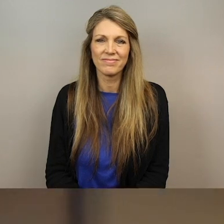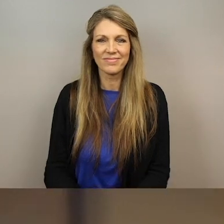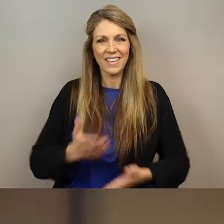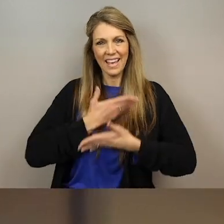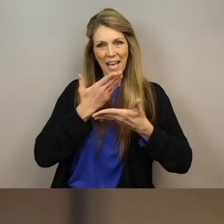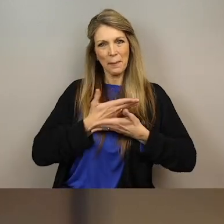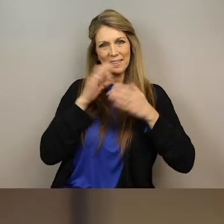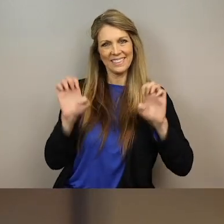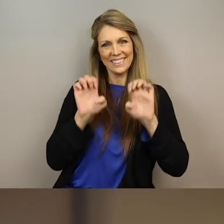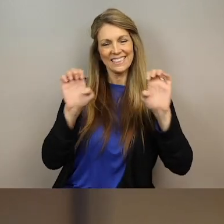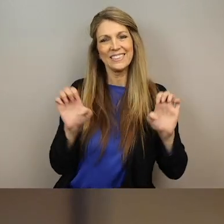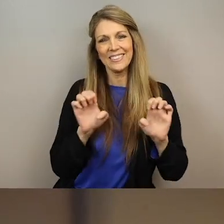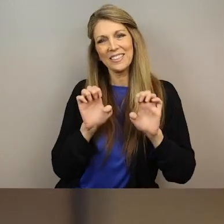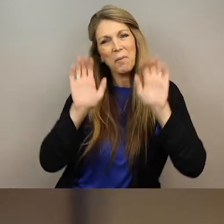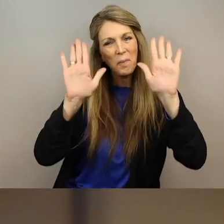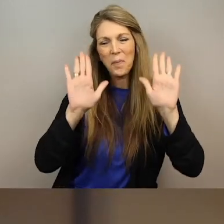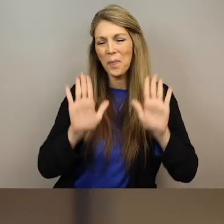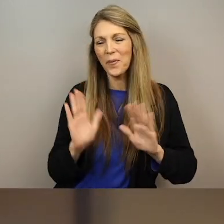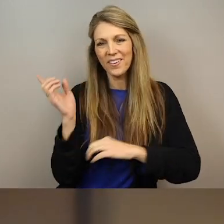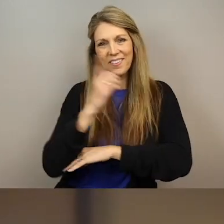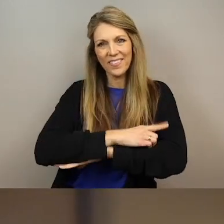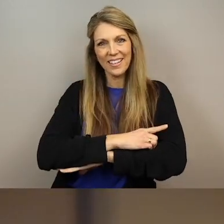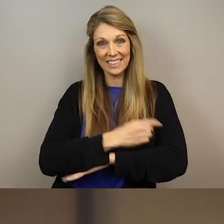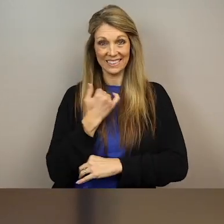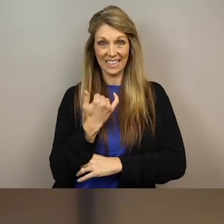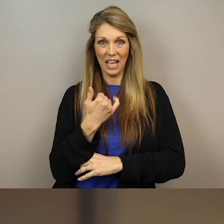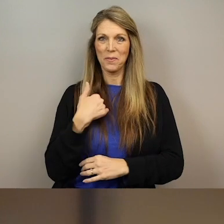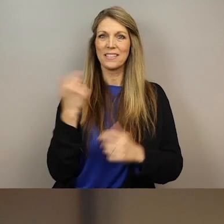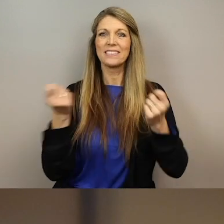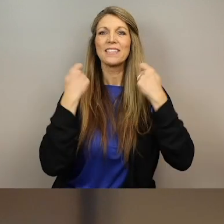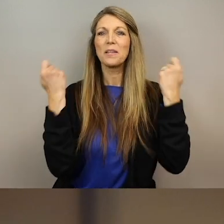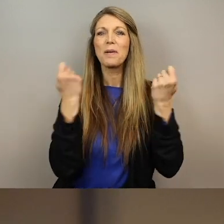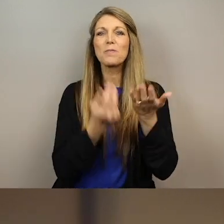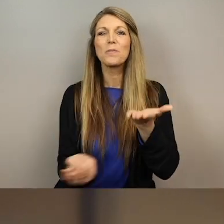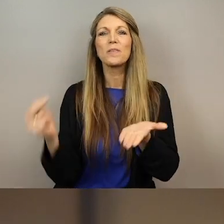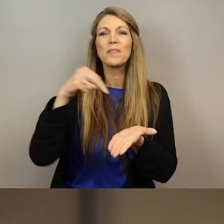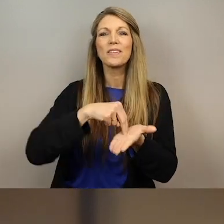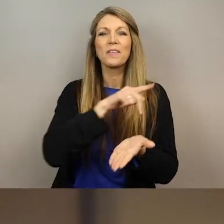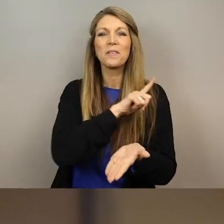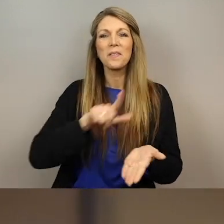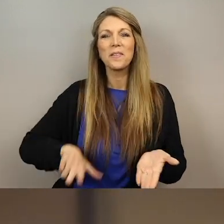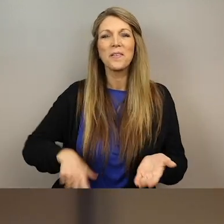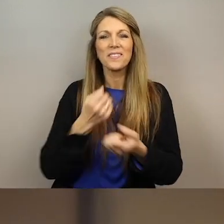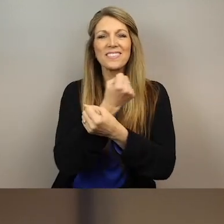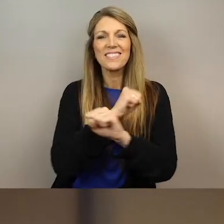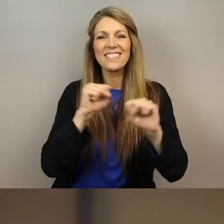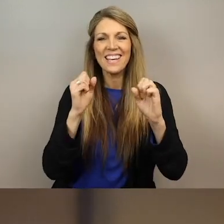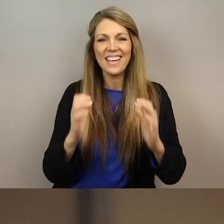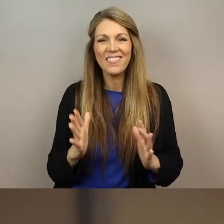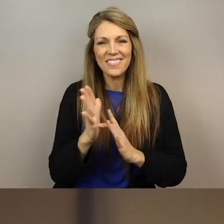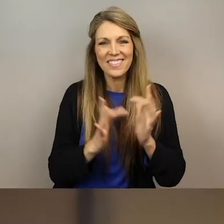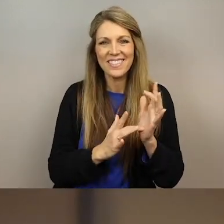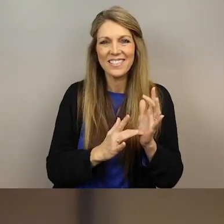Happy Easter. What an incredible day, the day that we celebrate the resurrection of our Lord and Savior, Jesus Christ. Welcome to